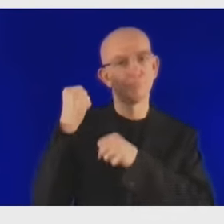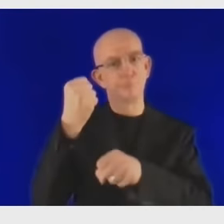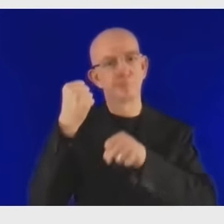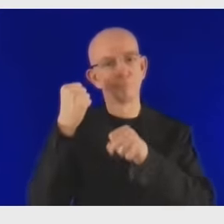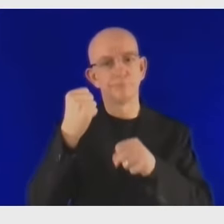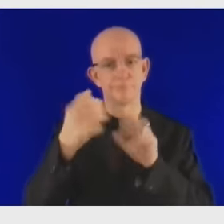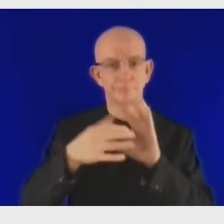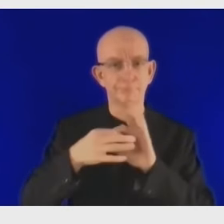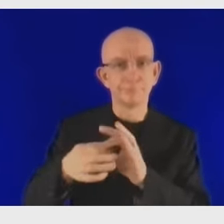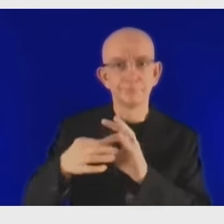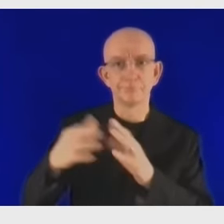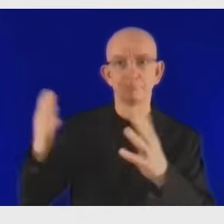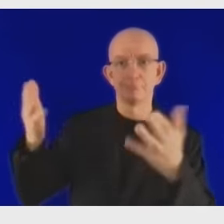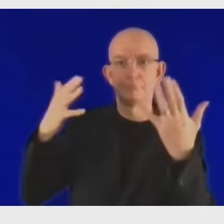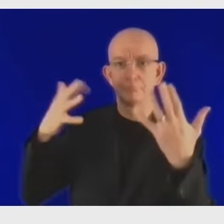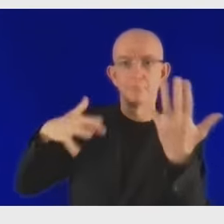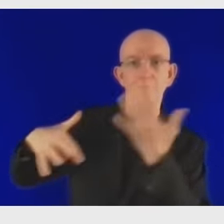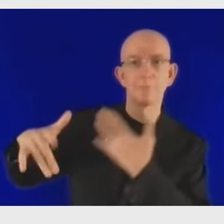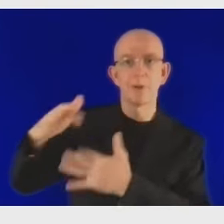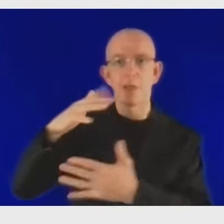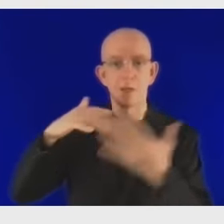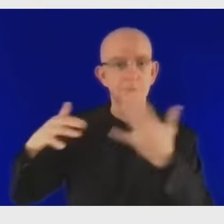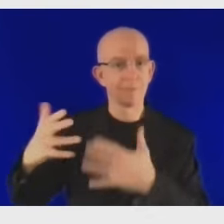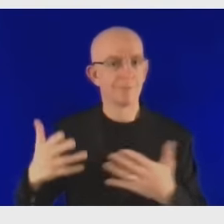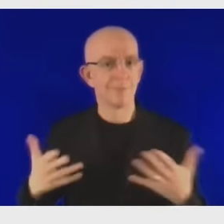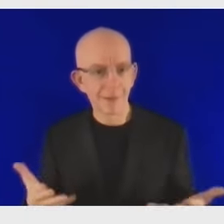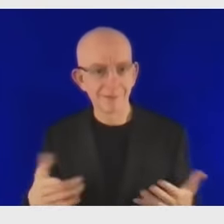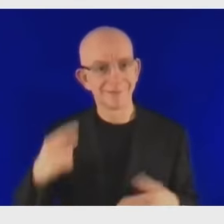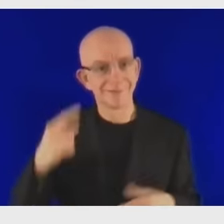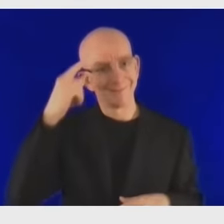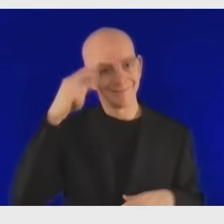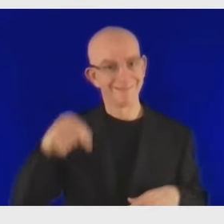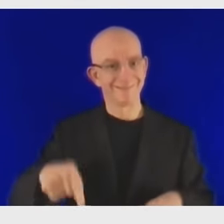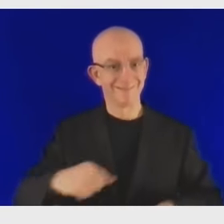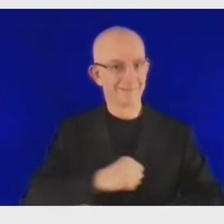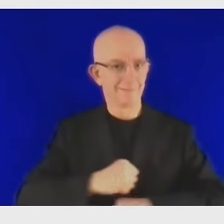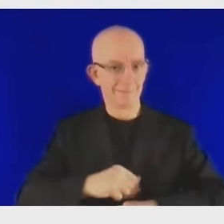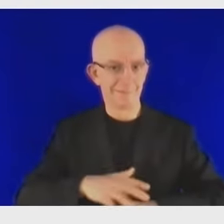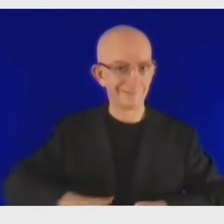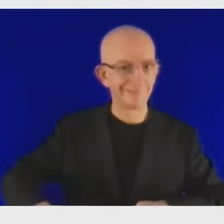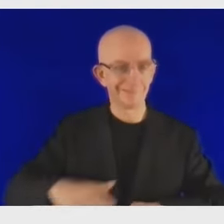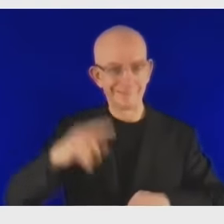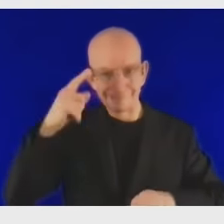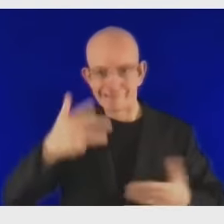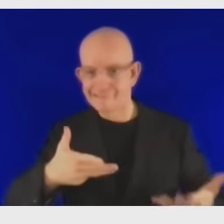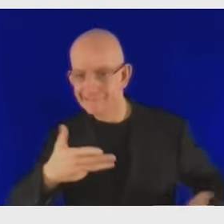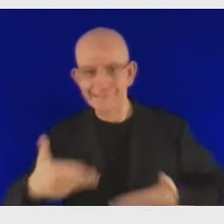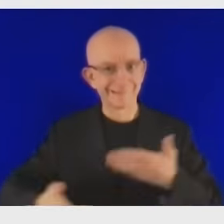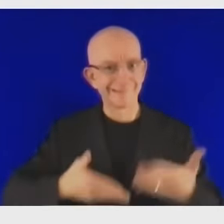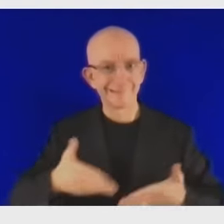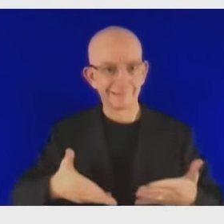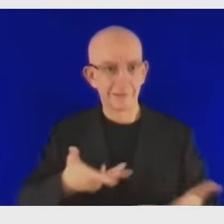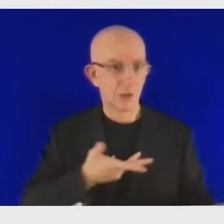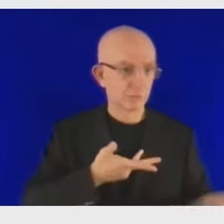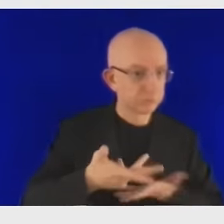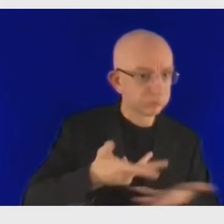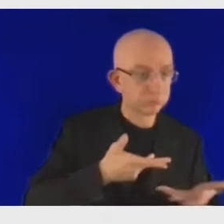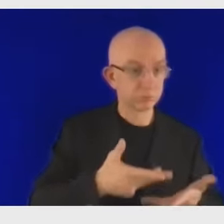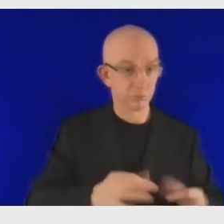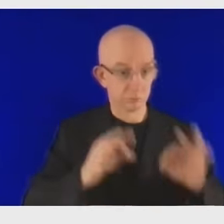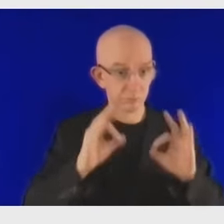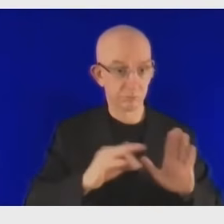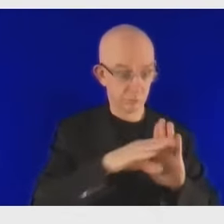to really talk truth to power, and there are a set of support networks and systems that really need to be in place so that young